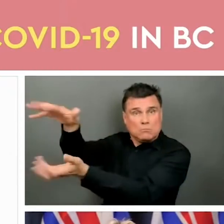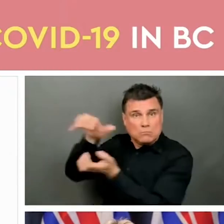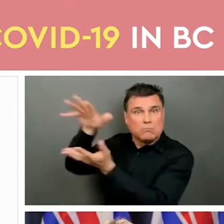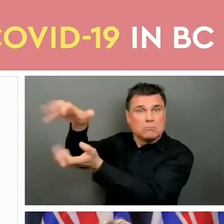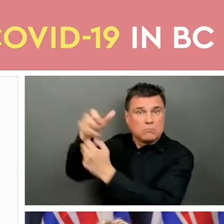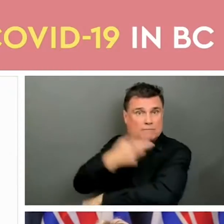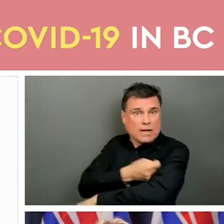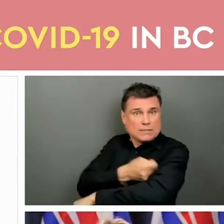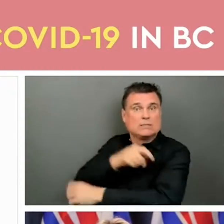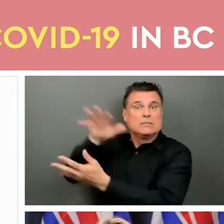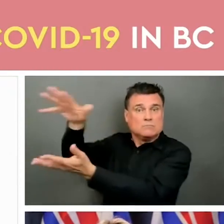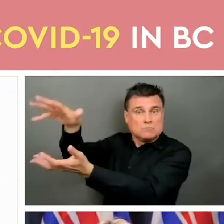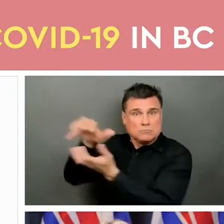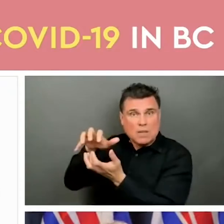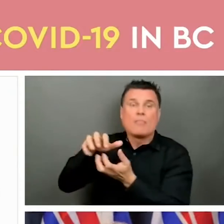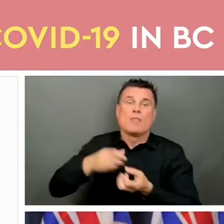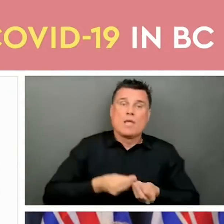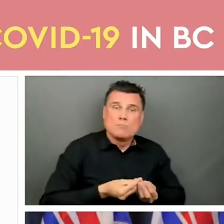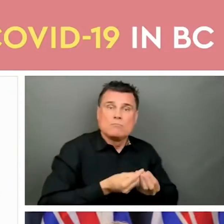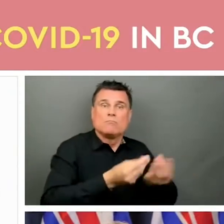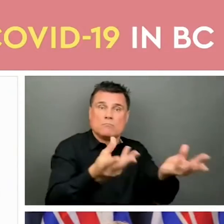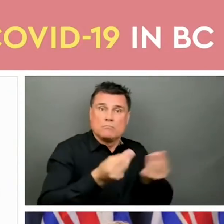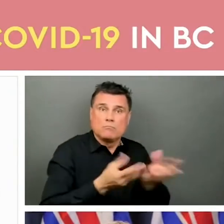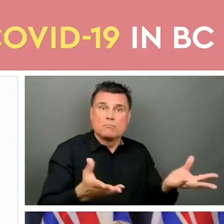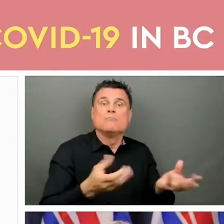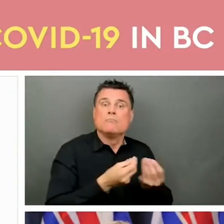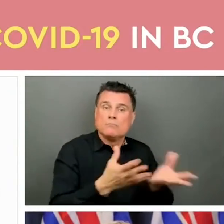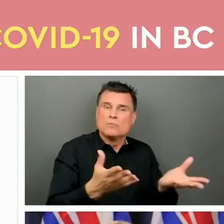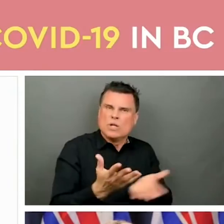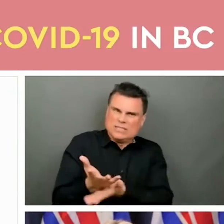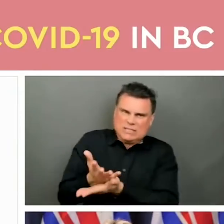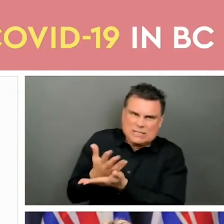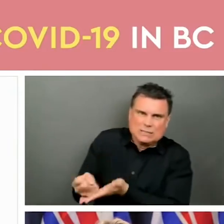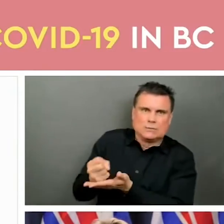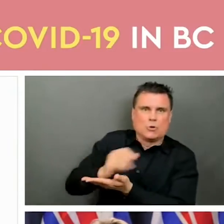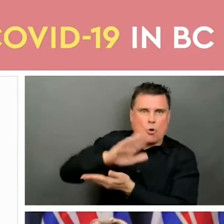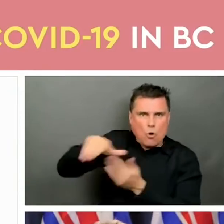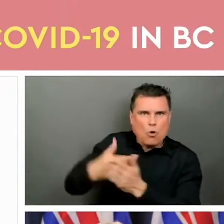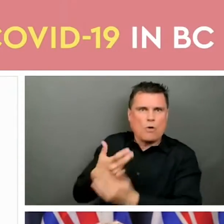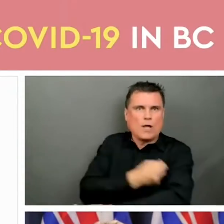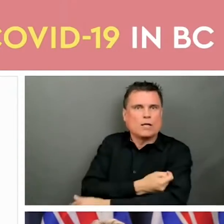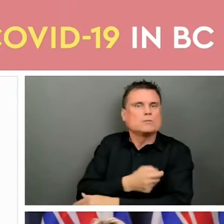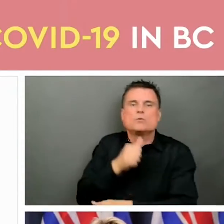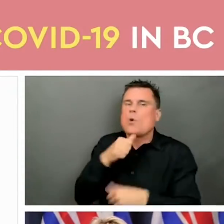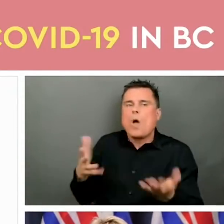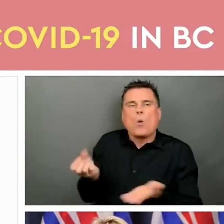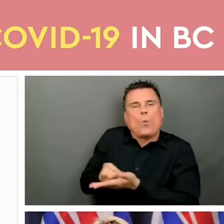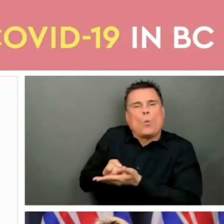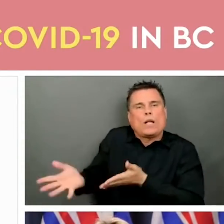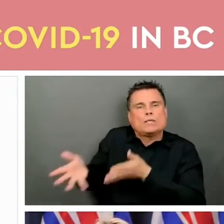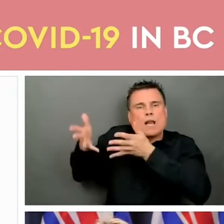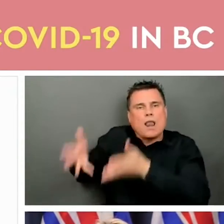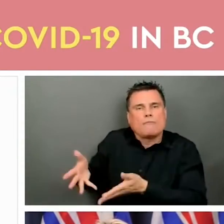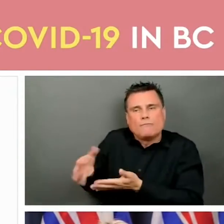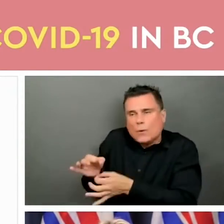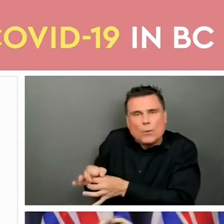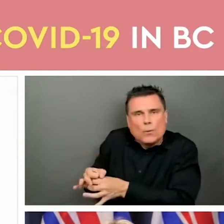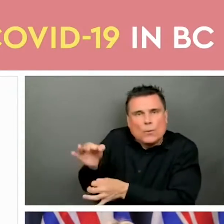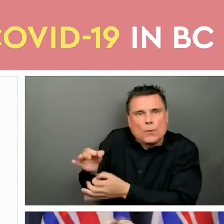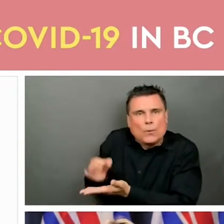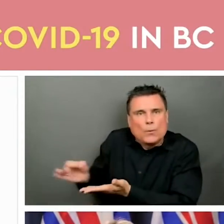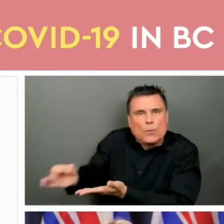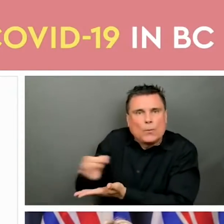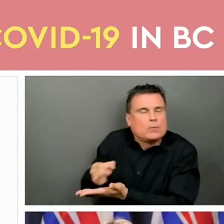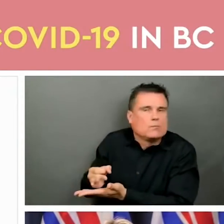the main focus of our program as we get through this next few months. The other vaccines that we've had here in British